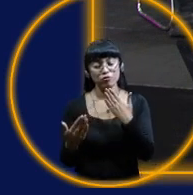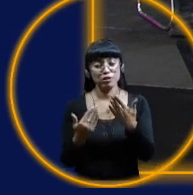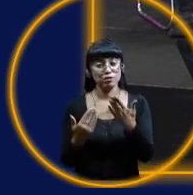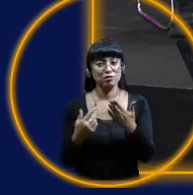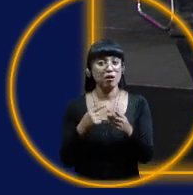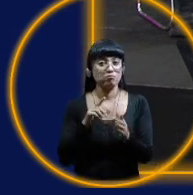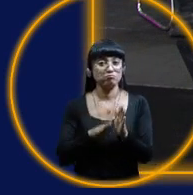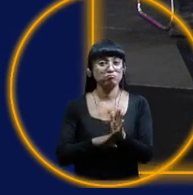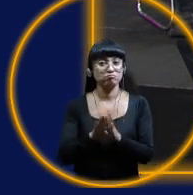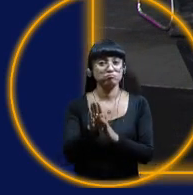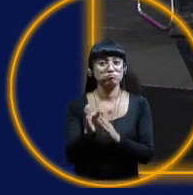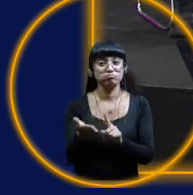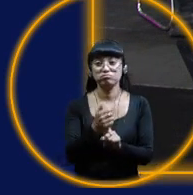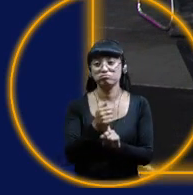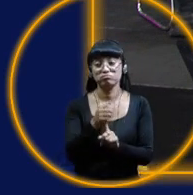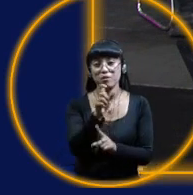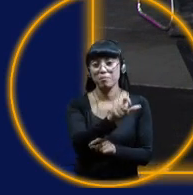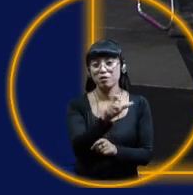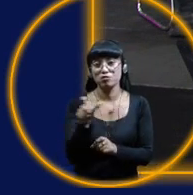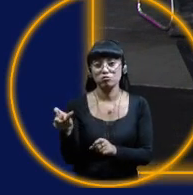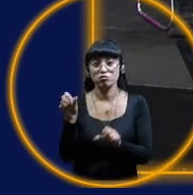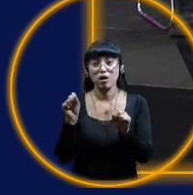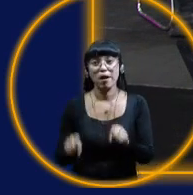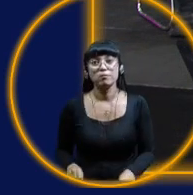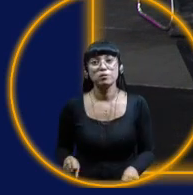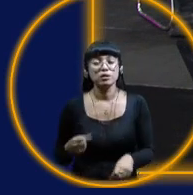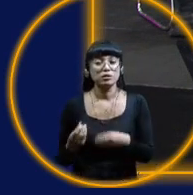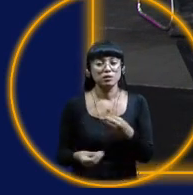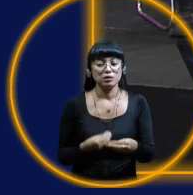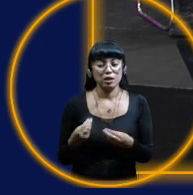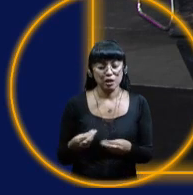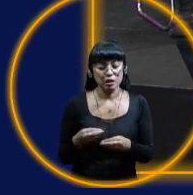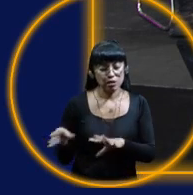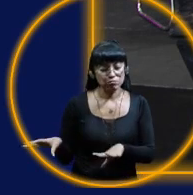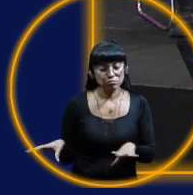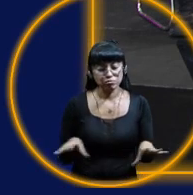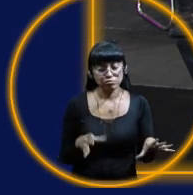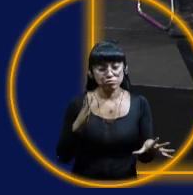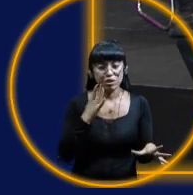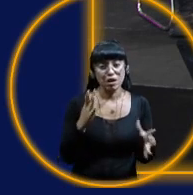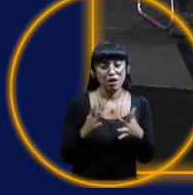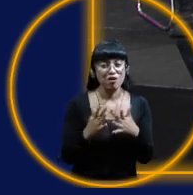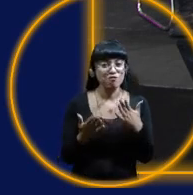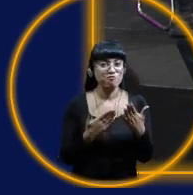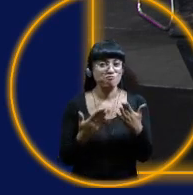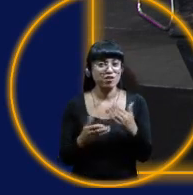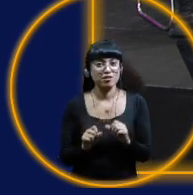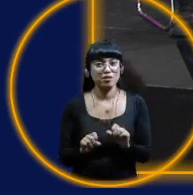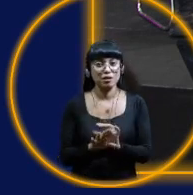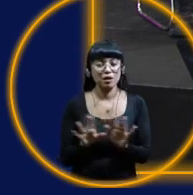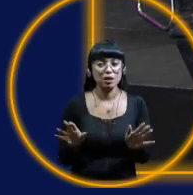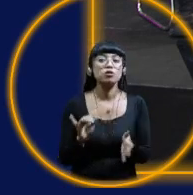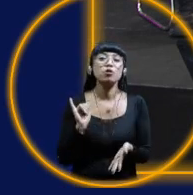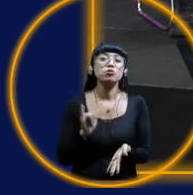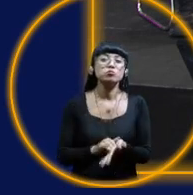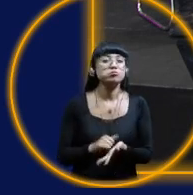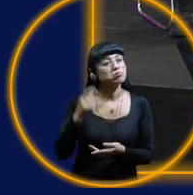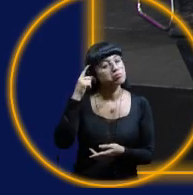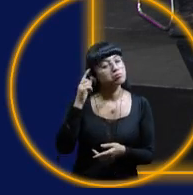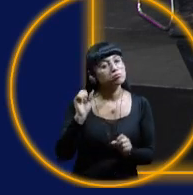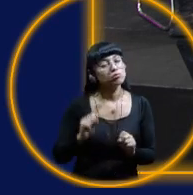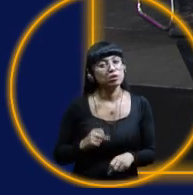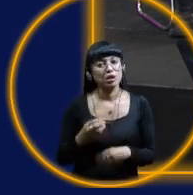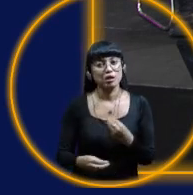them. You know, it's like, we gotta be good. Yeah. So, I think, you know, go for it, and try to focus